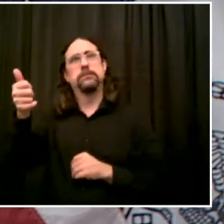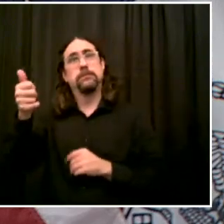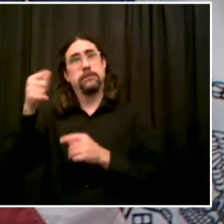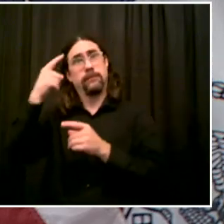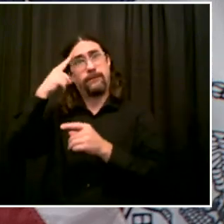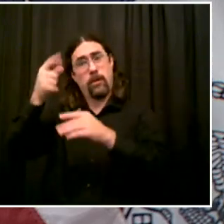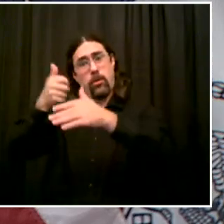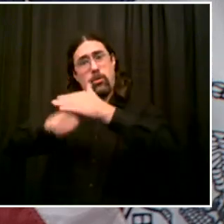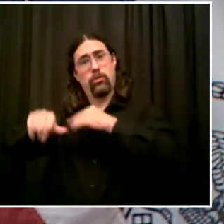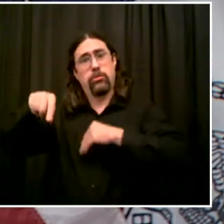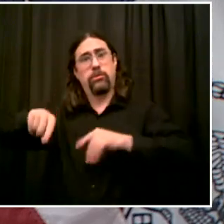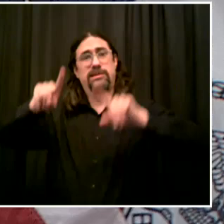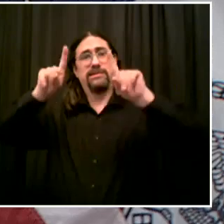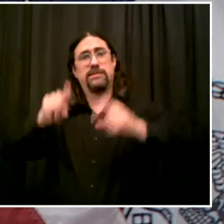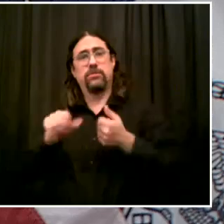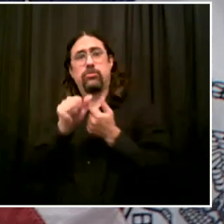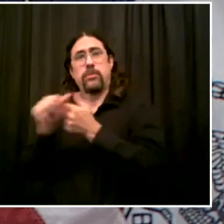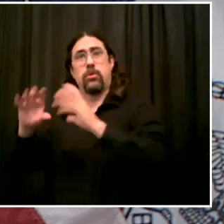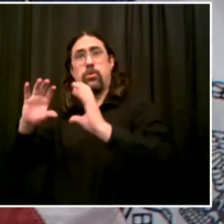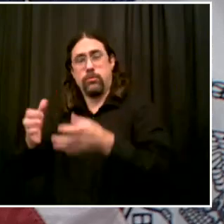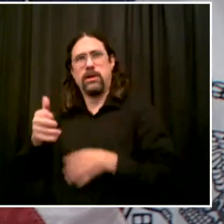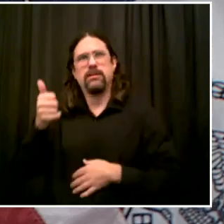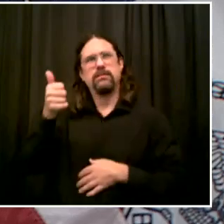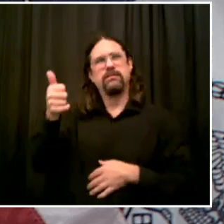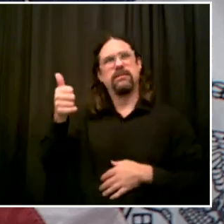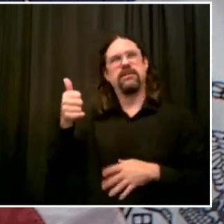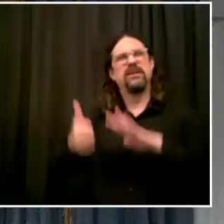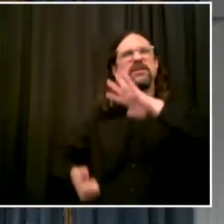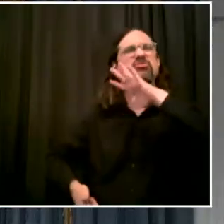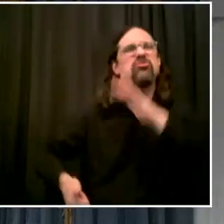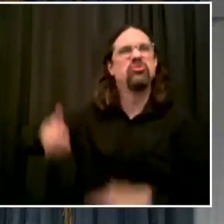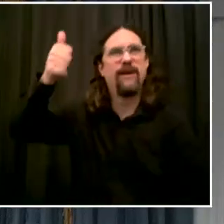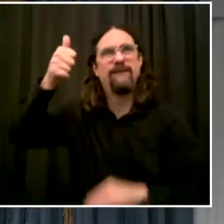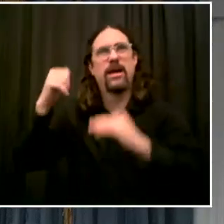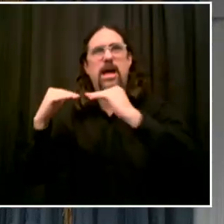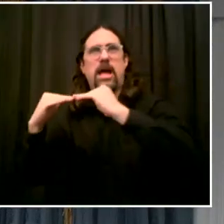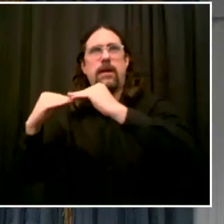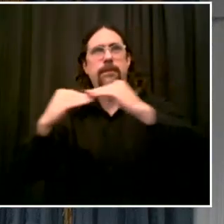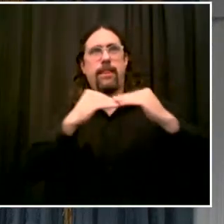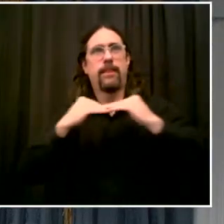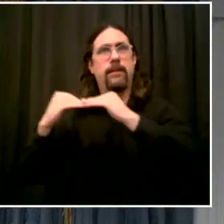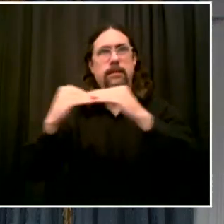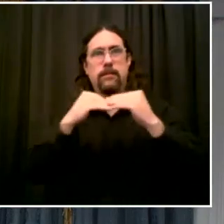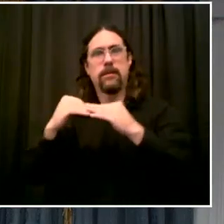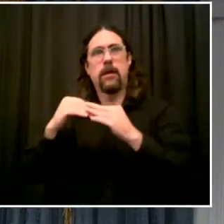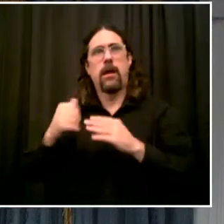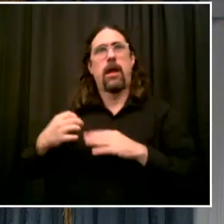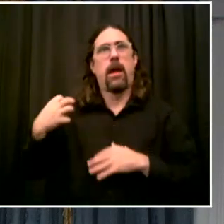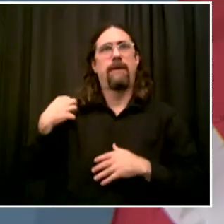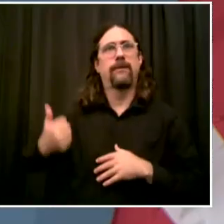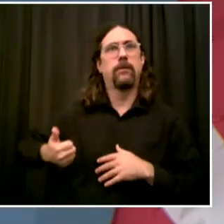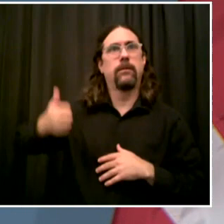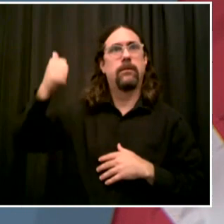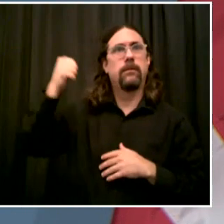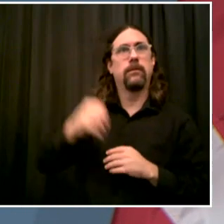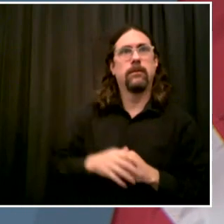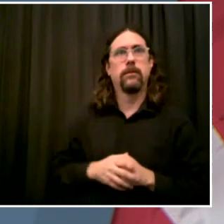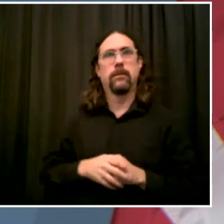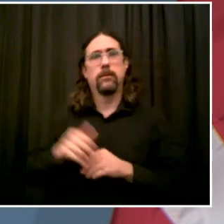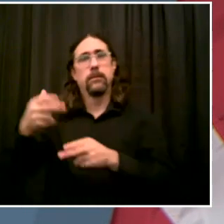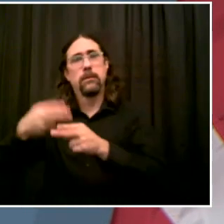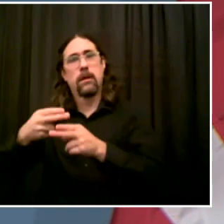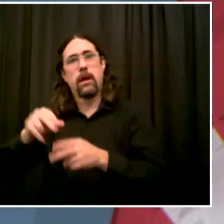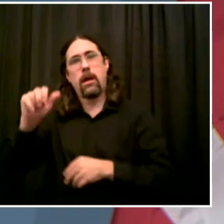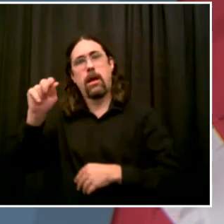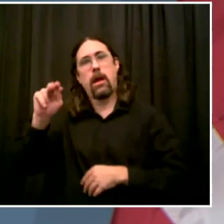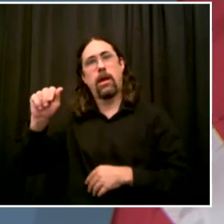our communities. My pleasure to introduce Annabelle Palma. Thank you, Mr. Mayor. Thank you, and thank you for